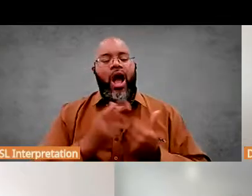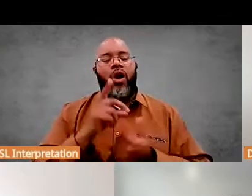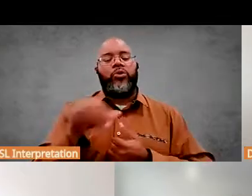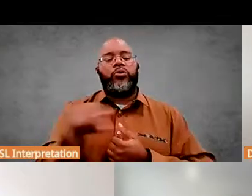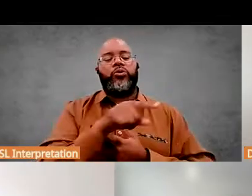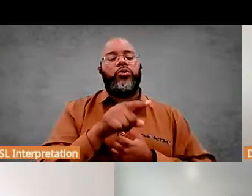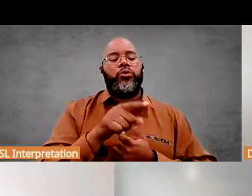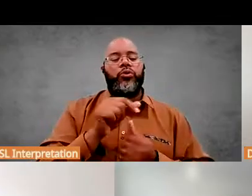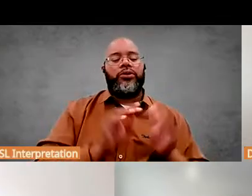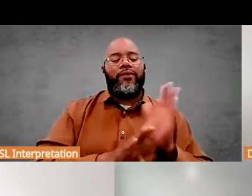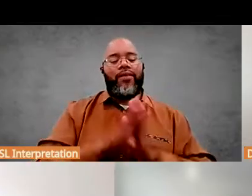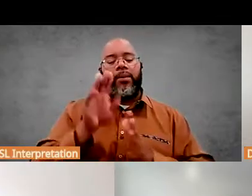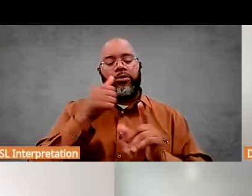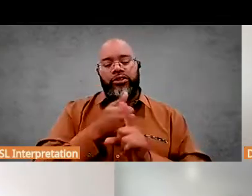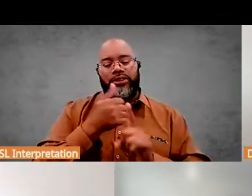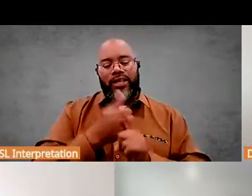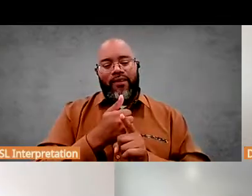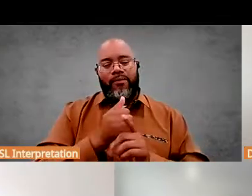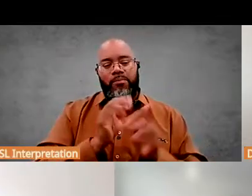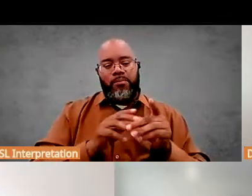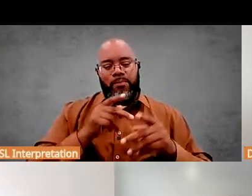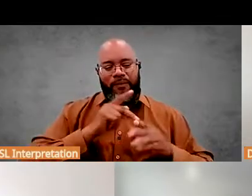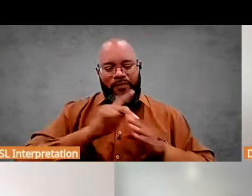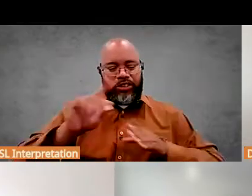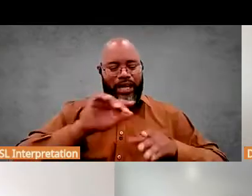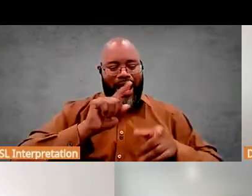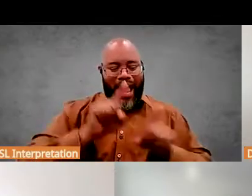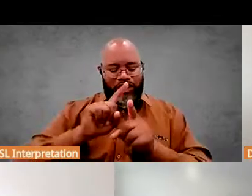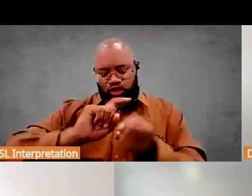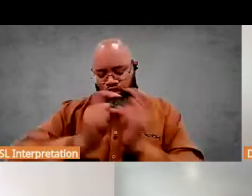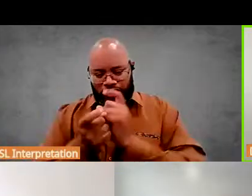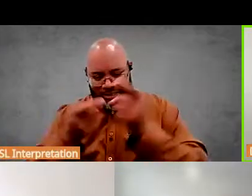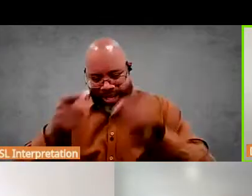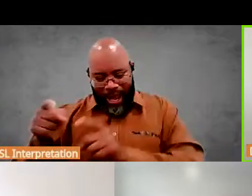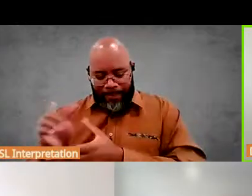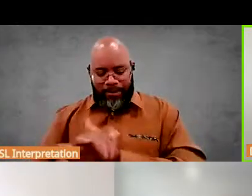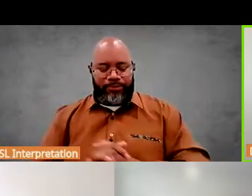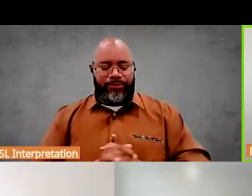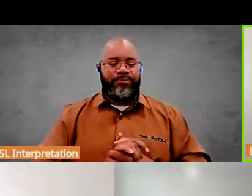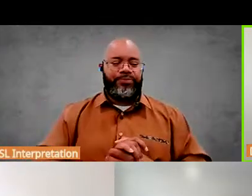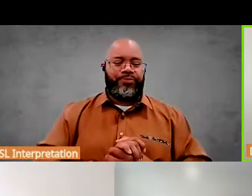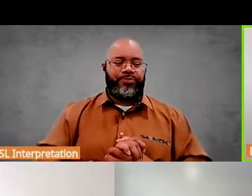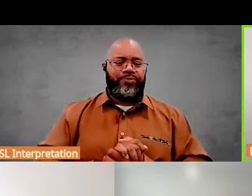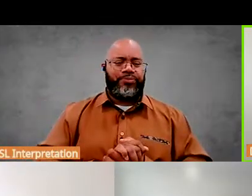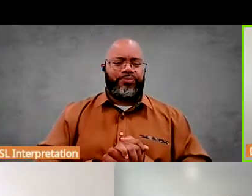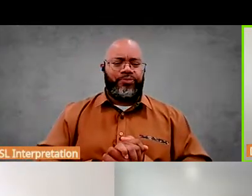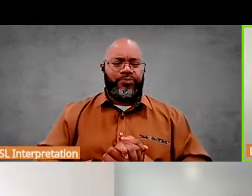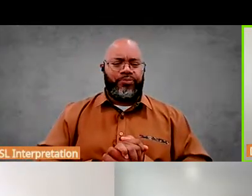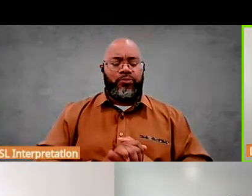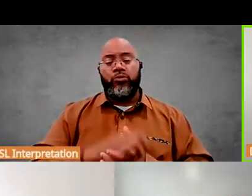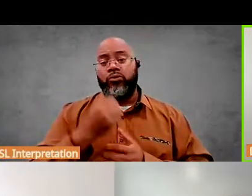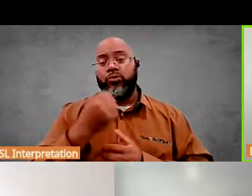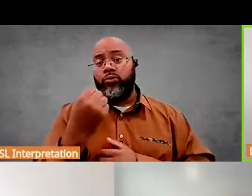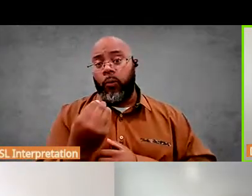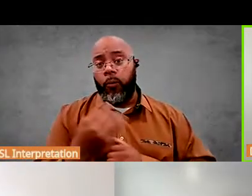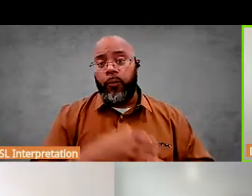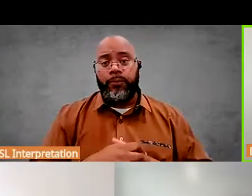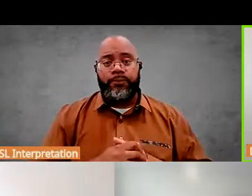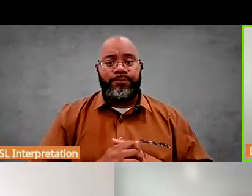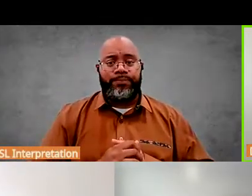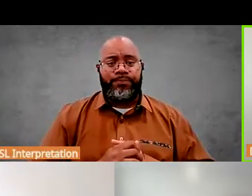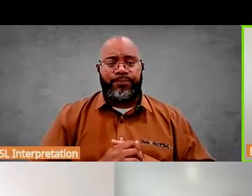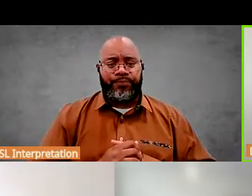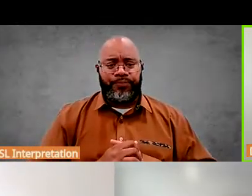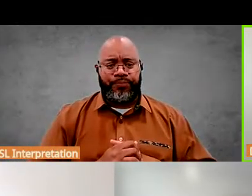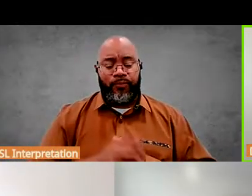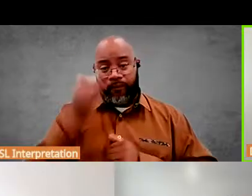develop yourself professionally as things keep changing? Um, All right. So